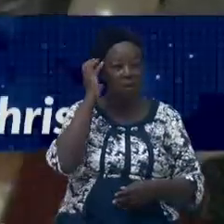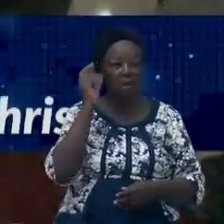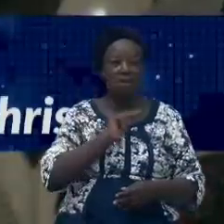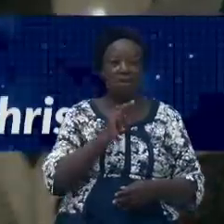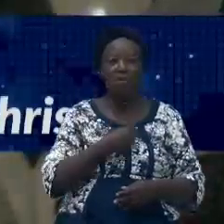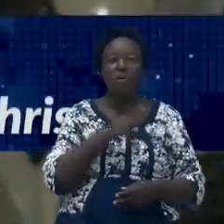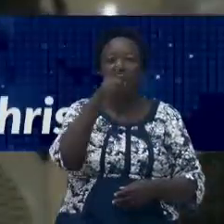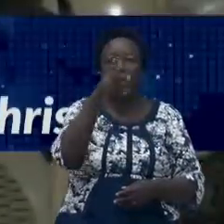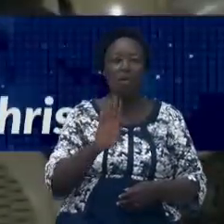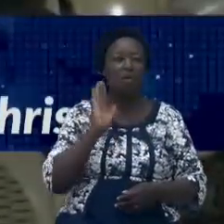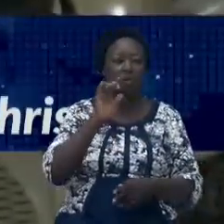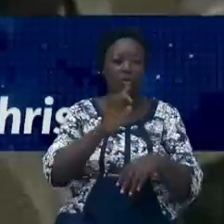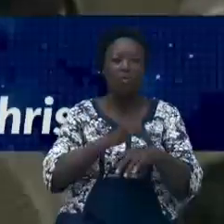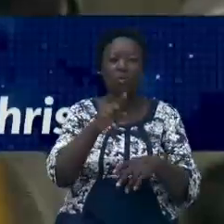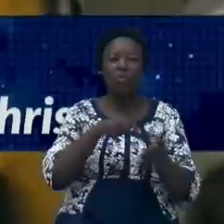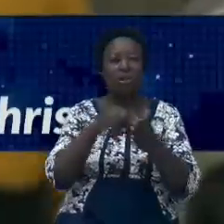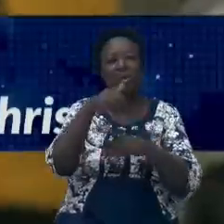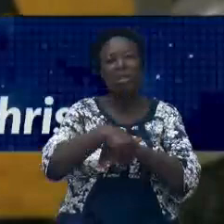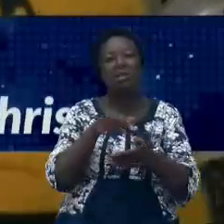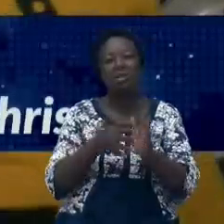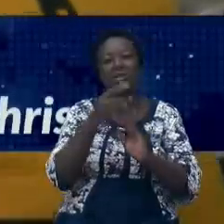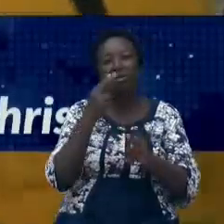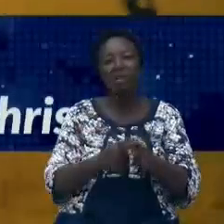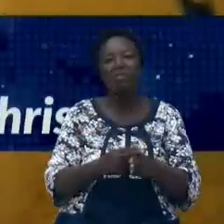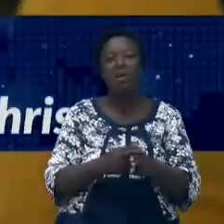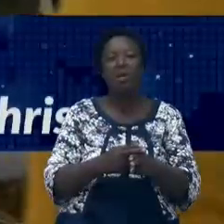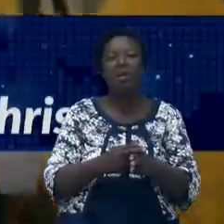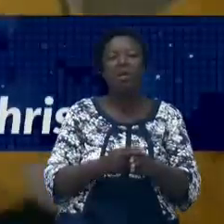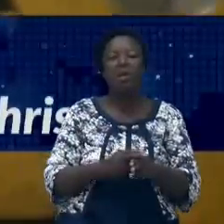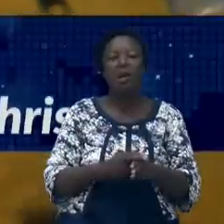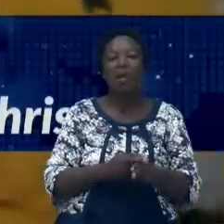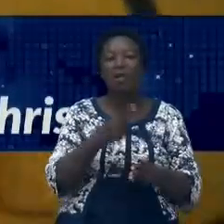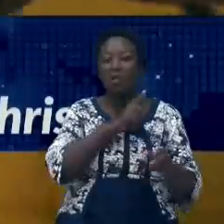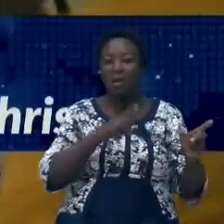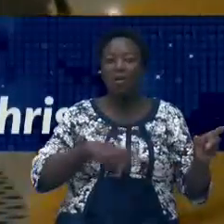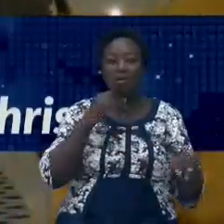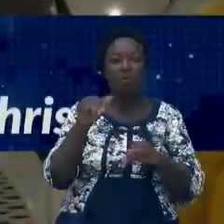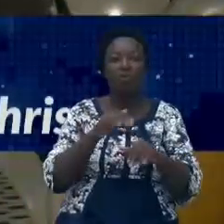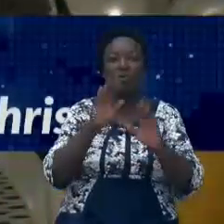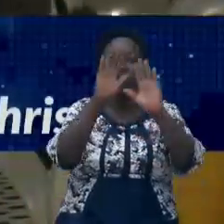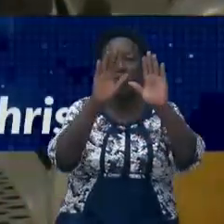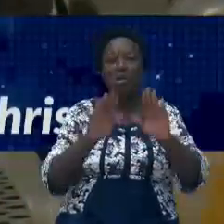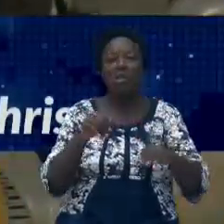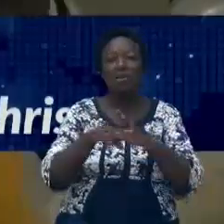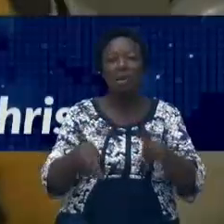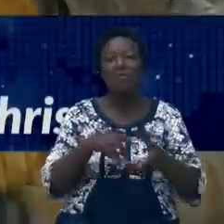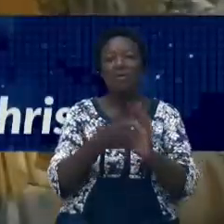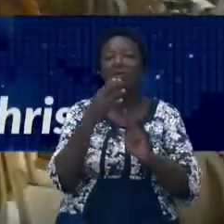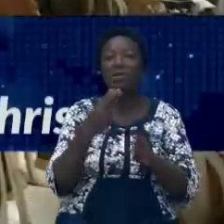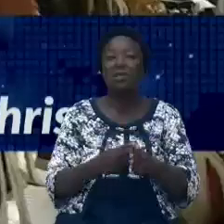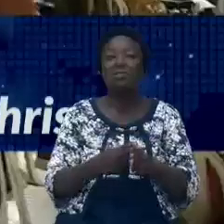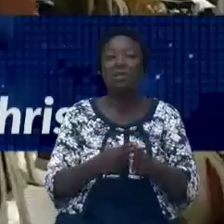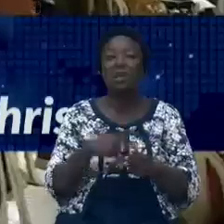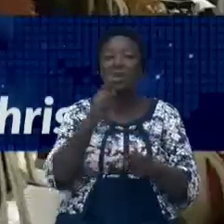on praying. The Lord will touch you tonight. The Lord will bless you tonight. The Lord will